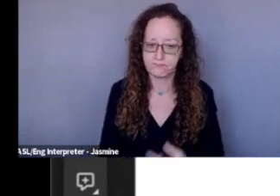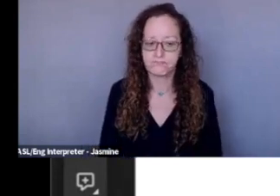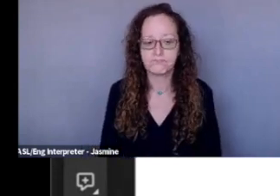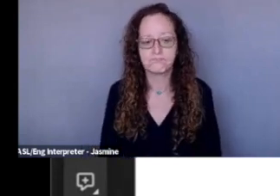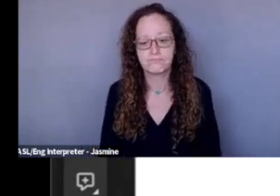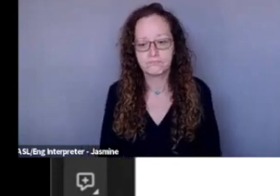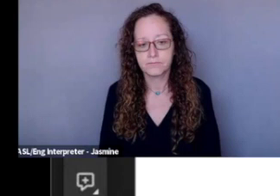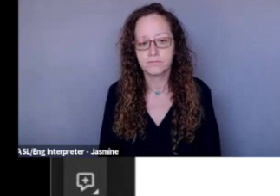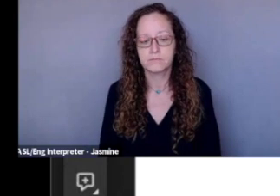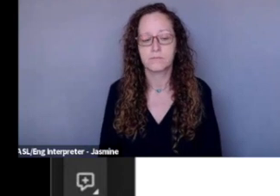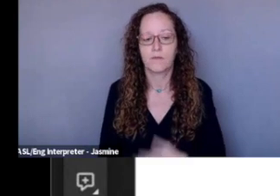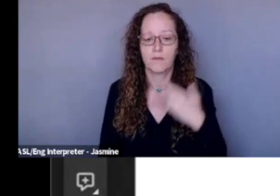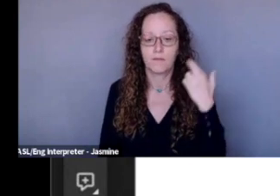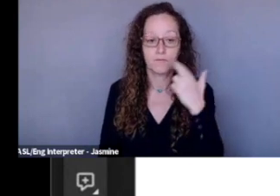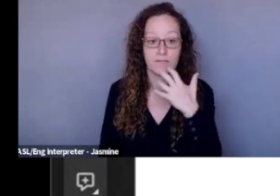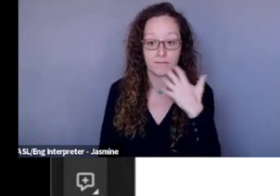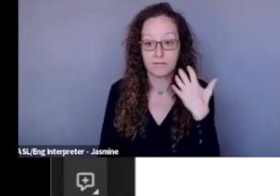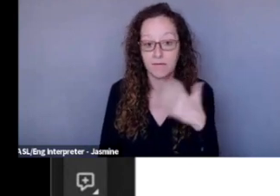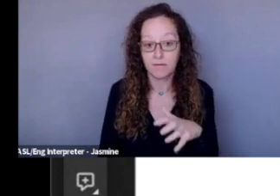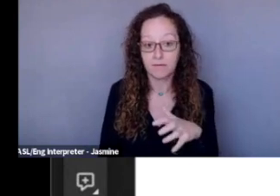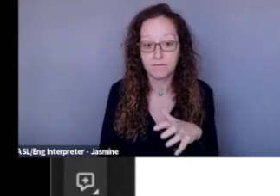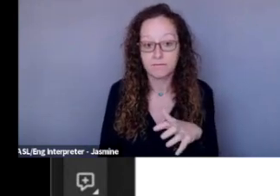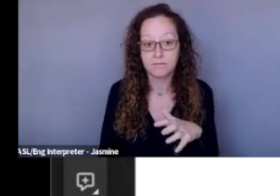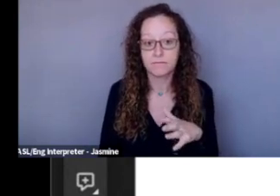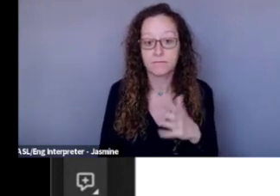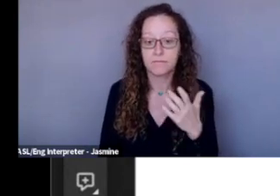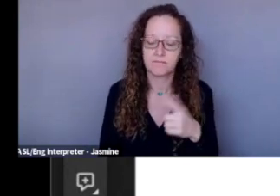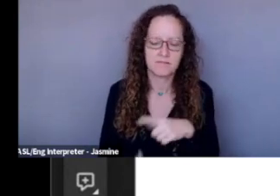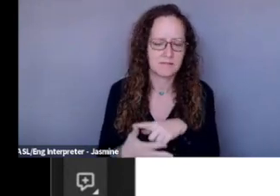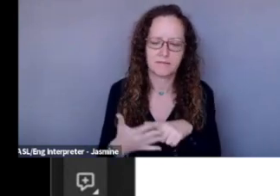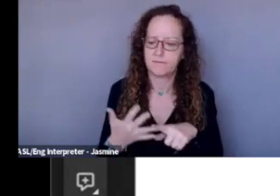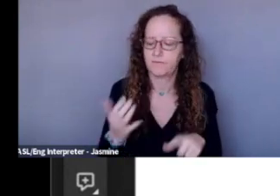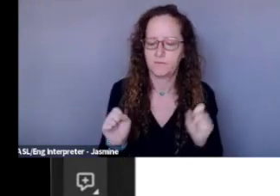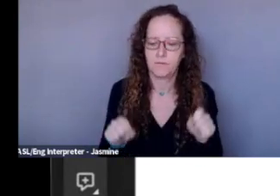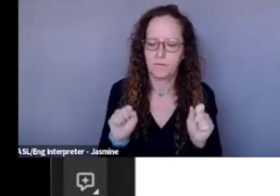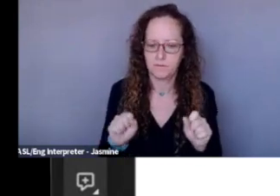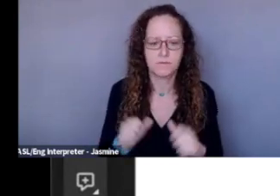That the reason it's hot could be for several reasons.